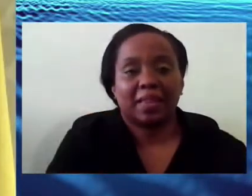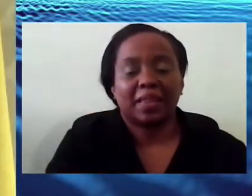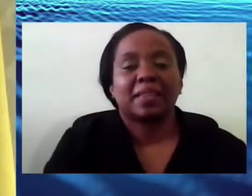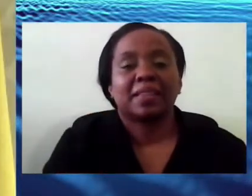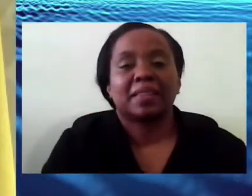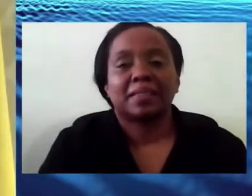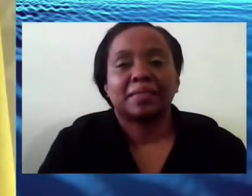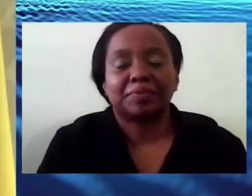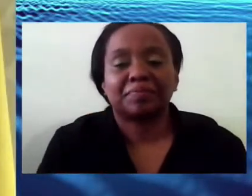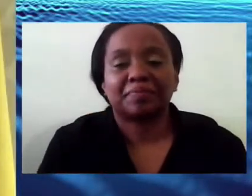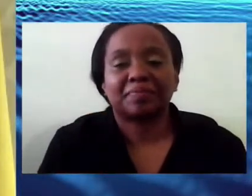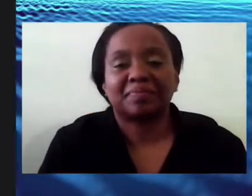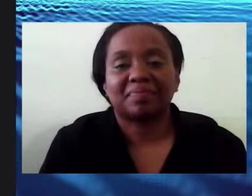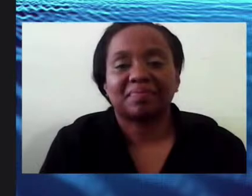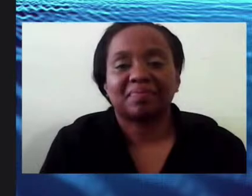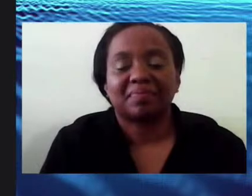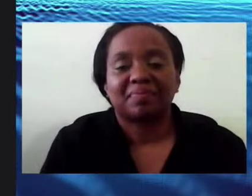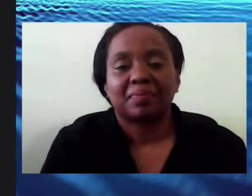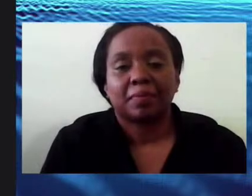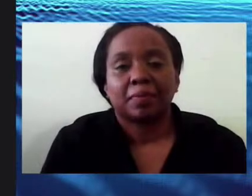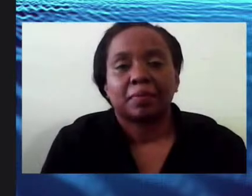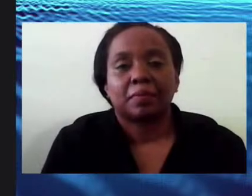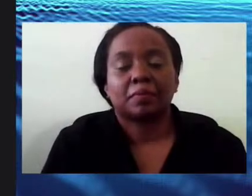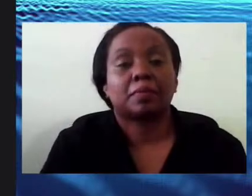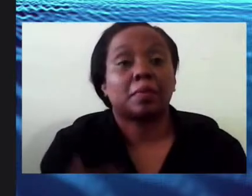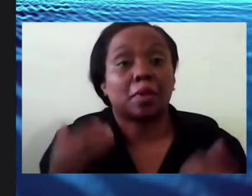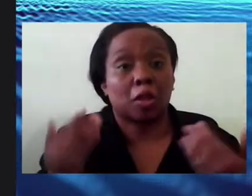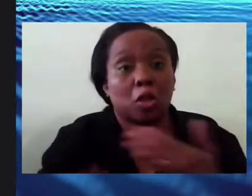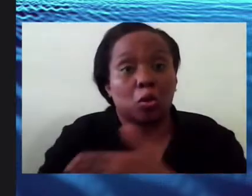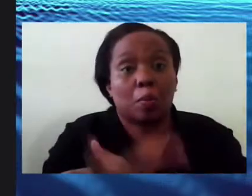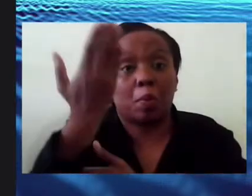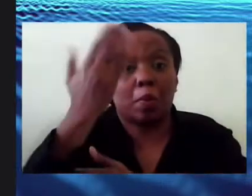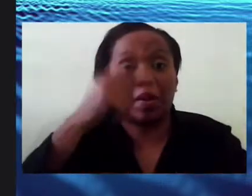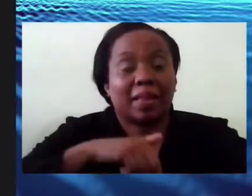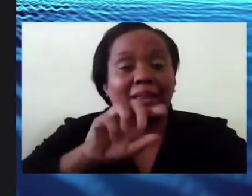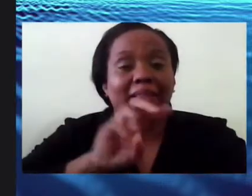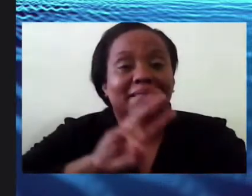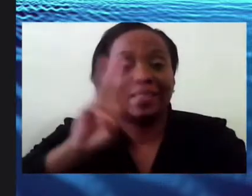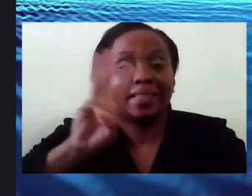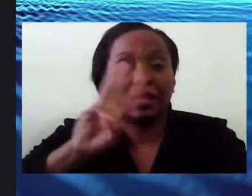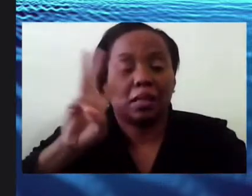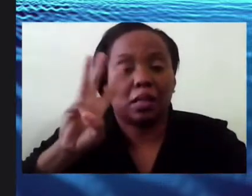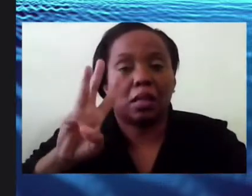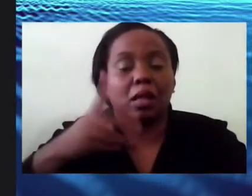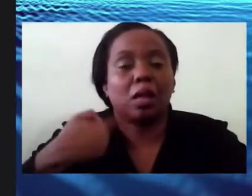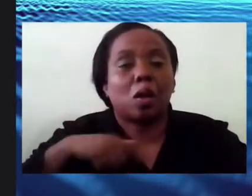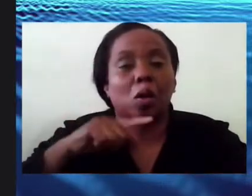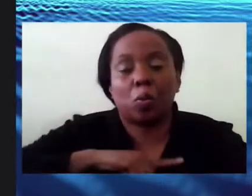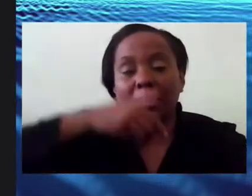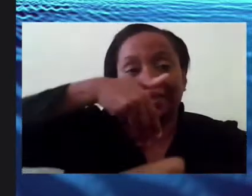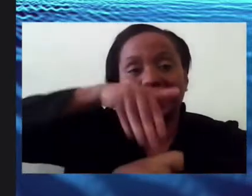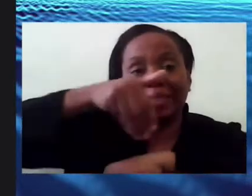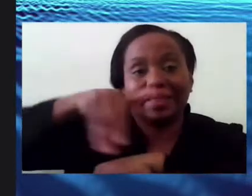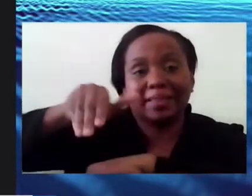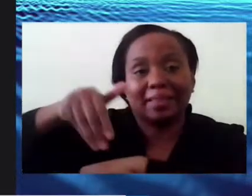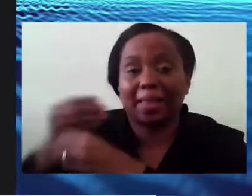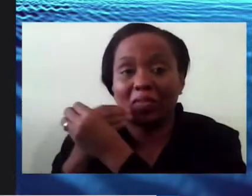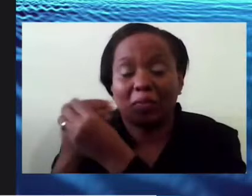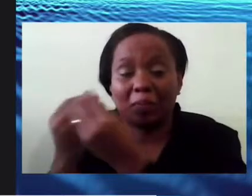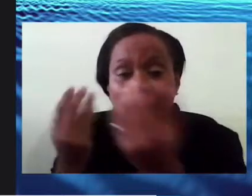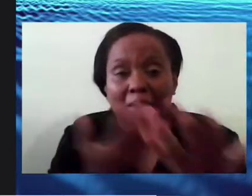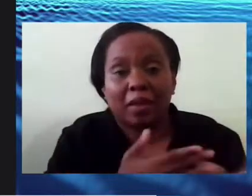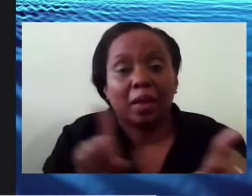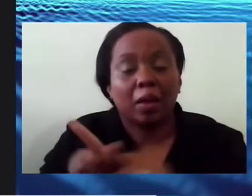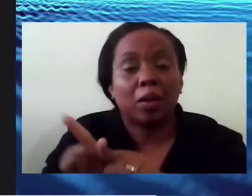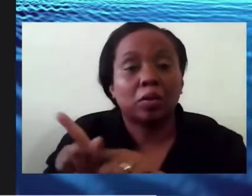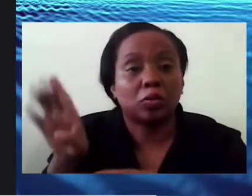the morning 6 o'clock advisory that was sent out to our various stakeholders, including the Prime Minister